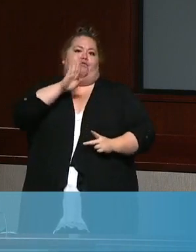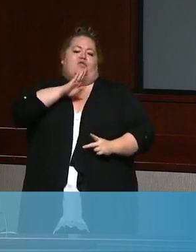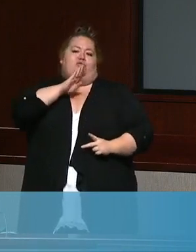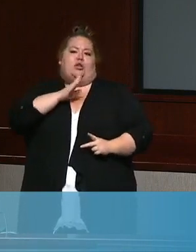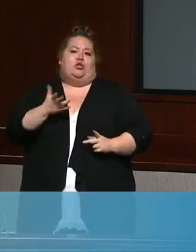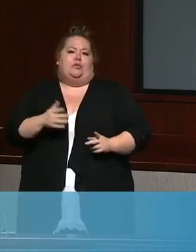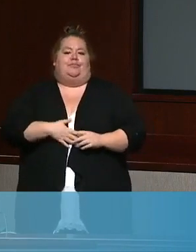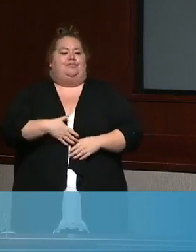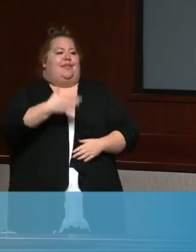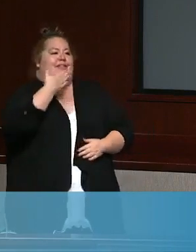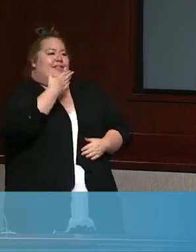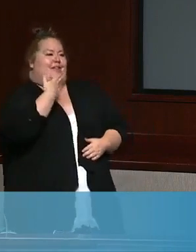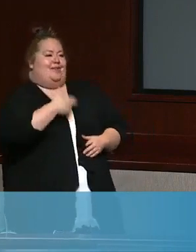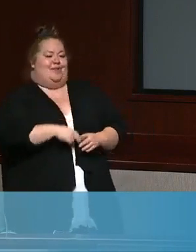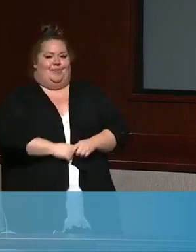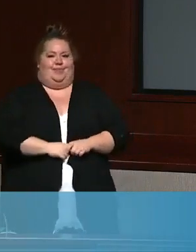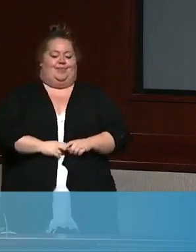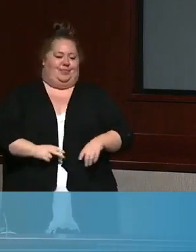Thank you, sir.